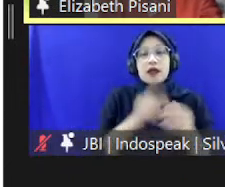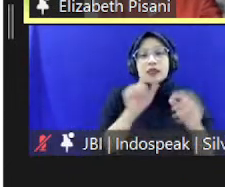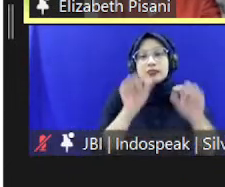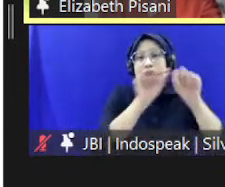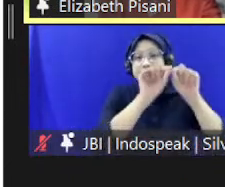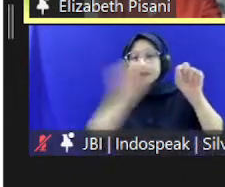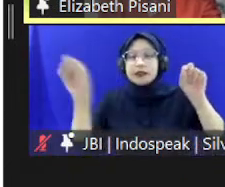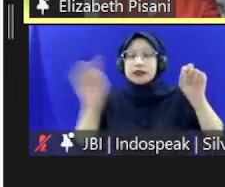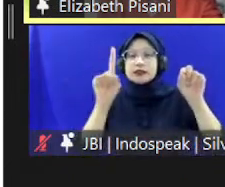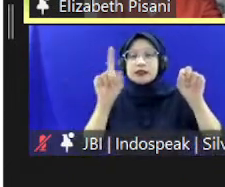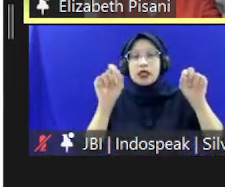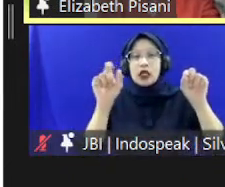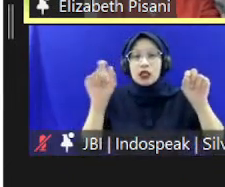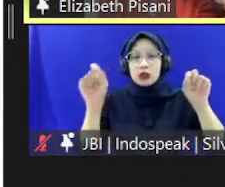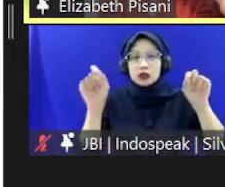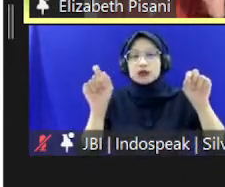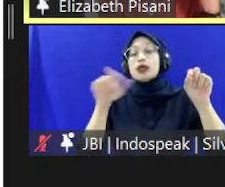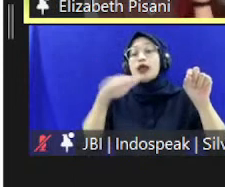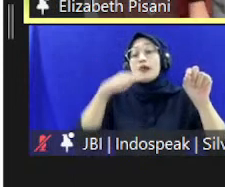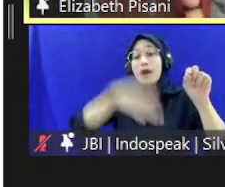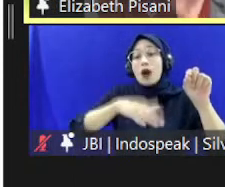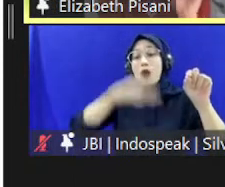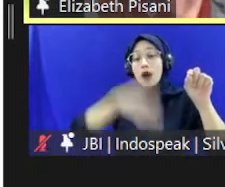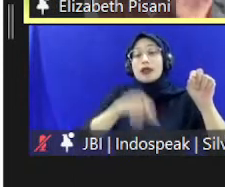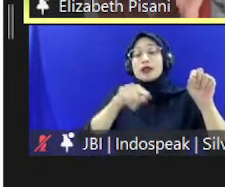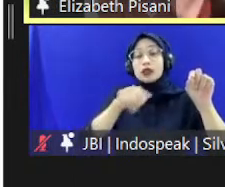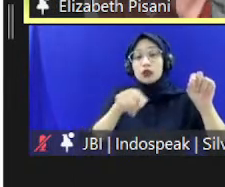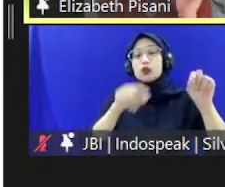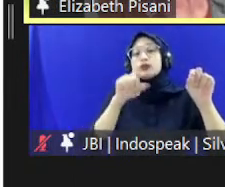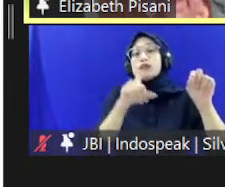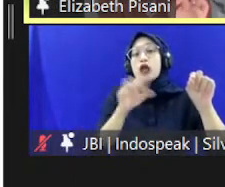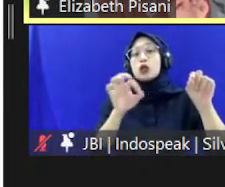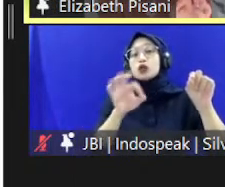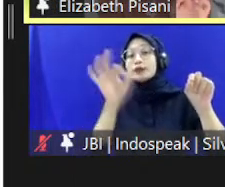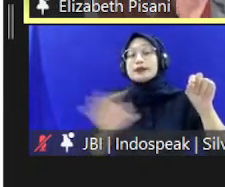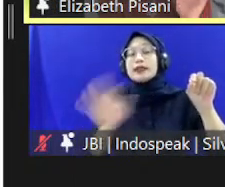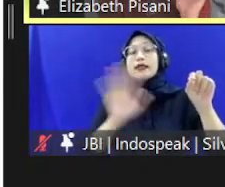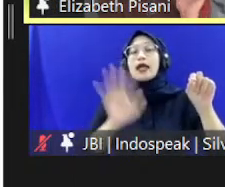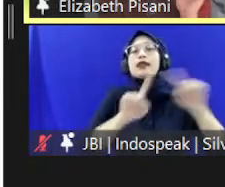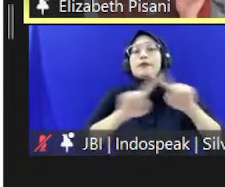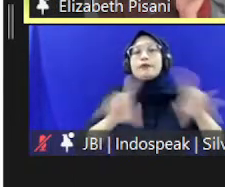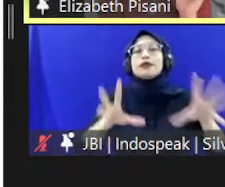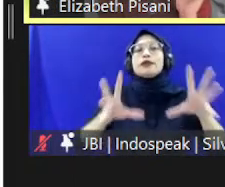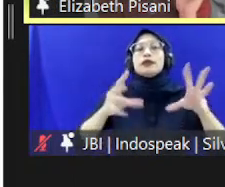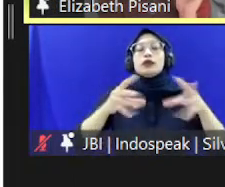all of these are acceptable quality. And every single one of the 204